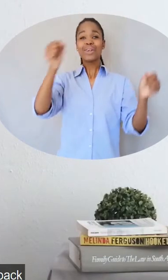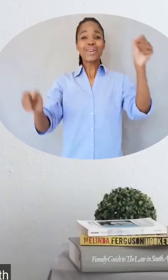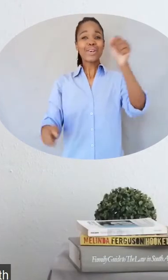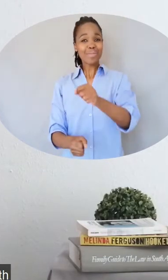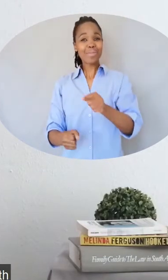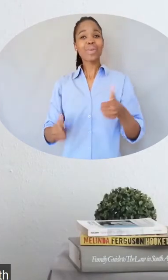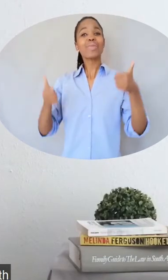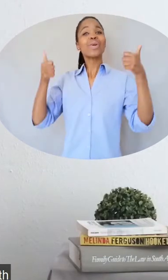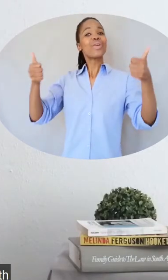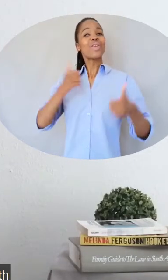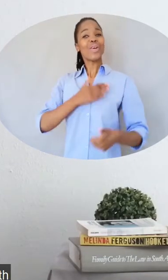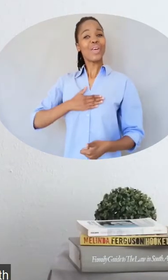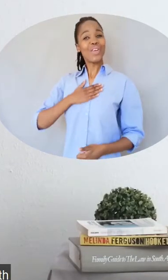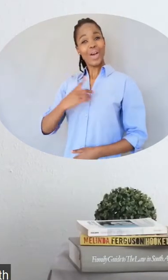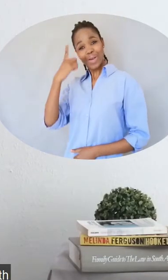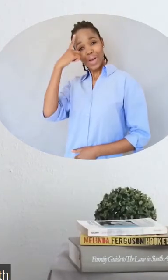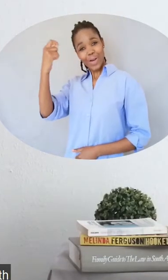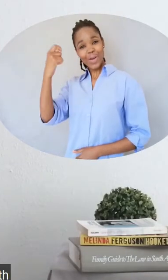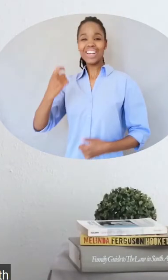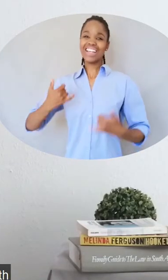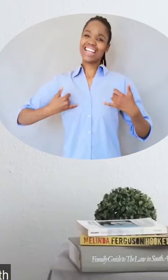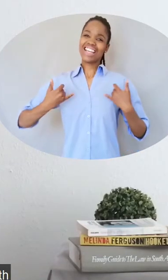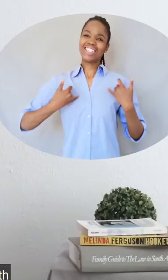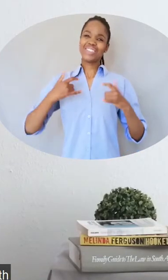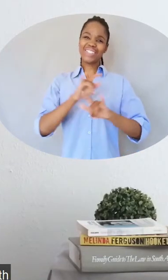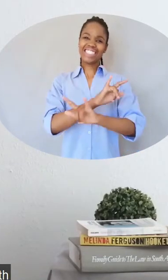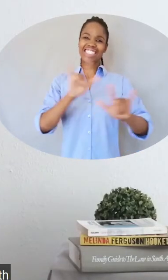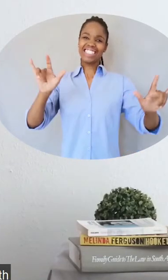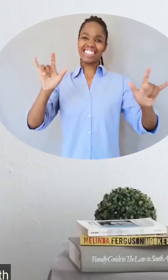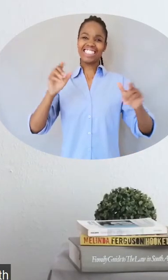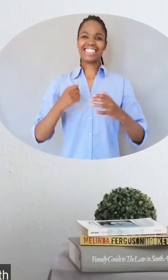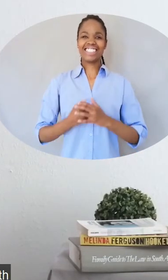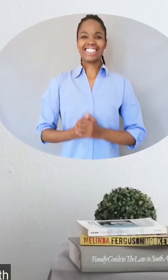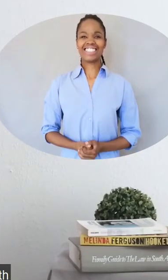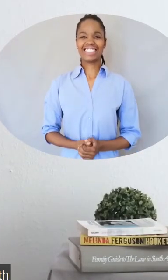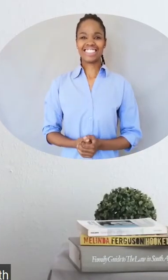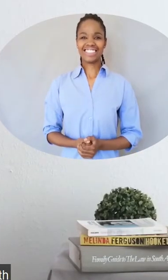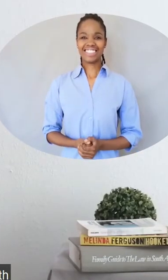That's all from me today with good vibes from Tudi and enjoy.